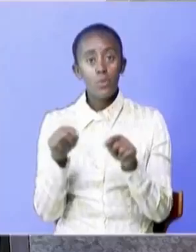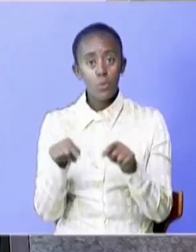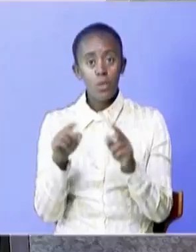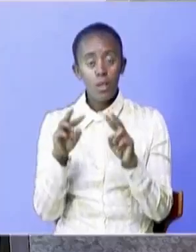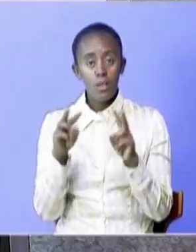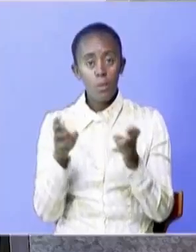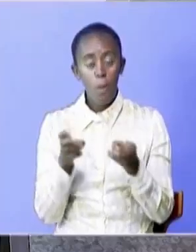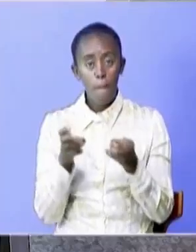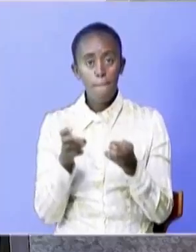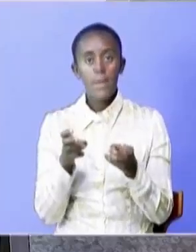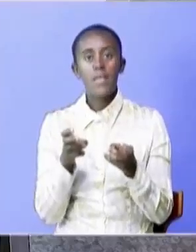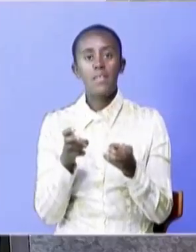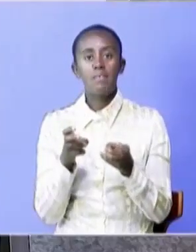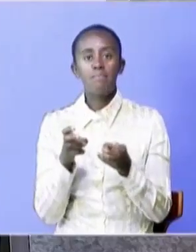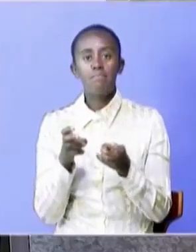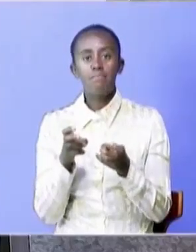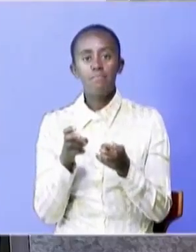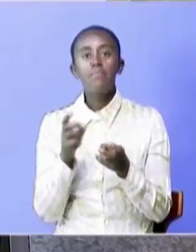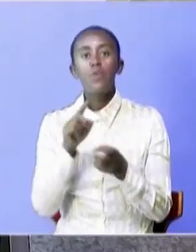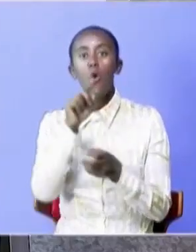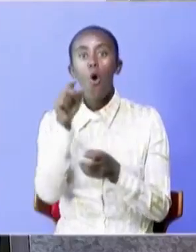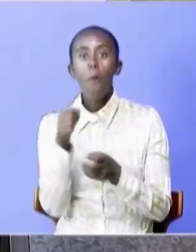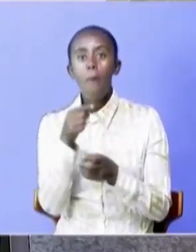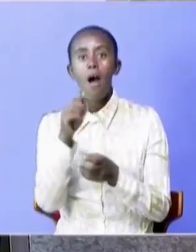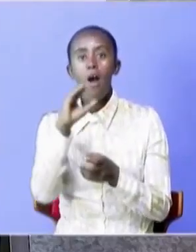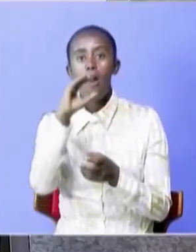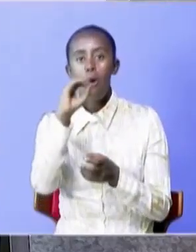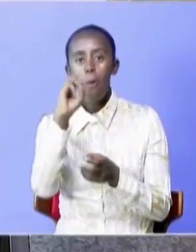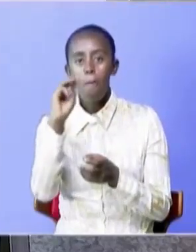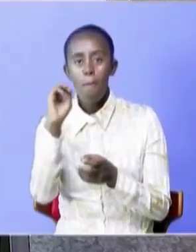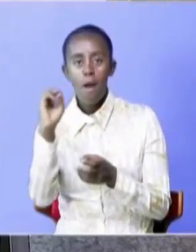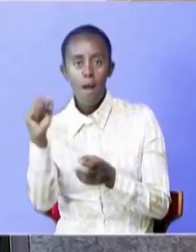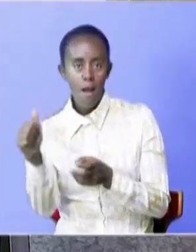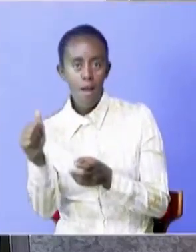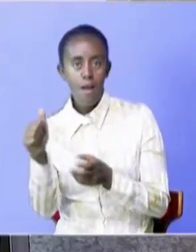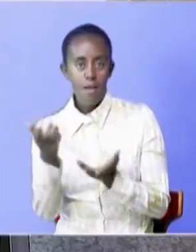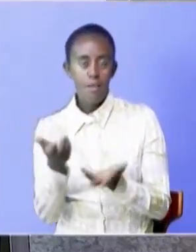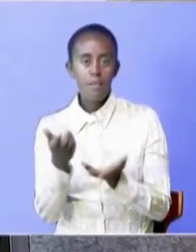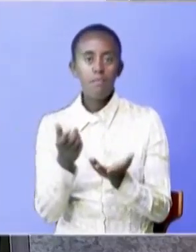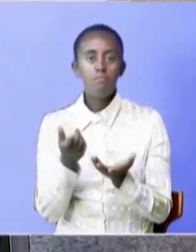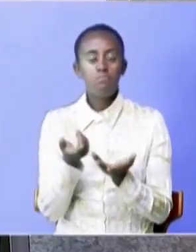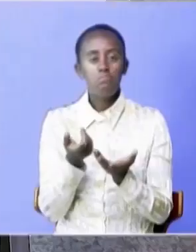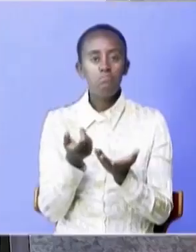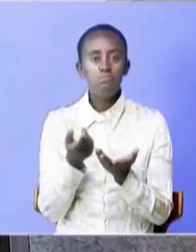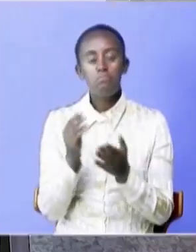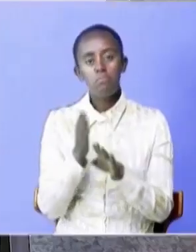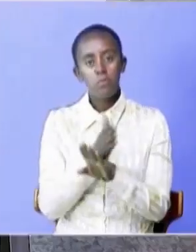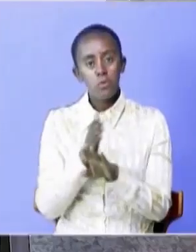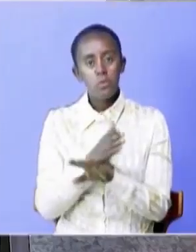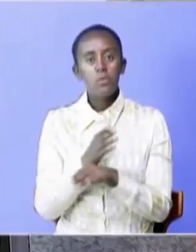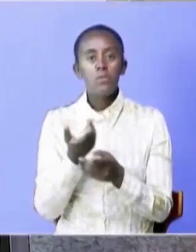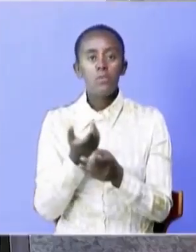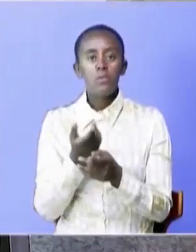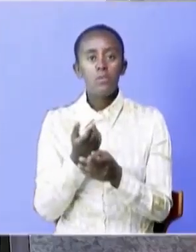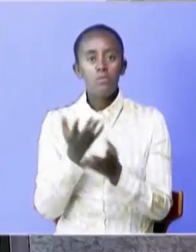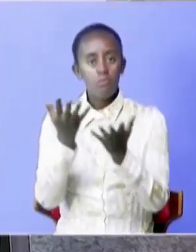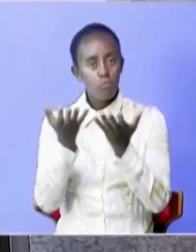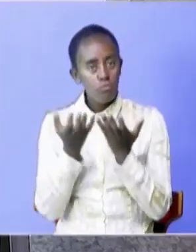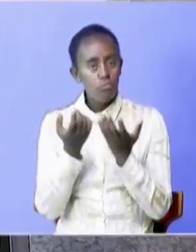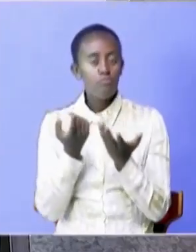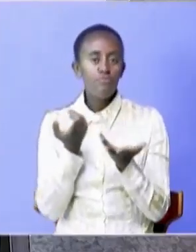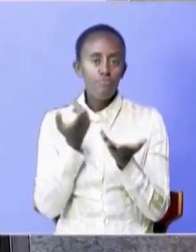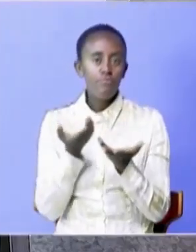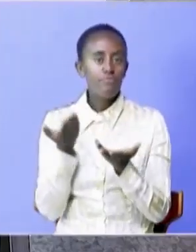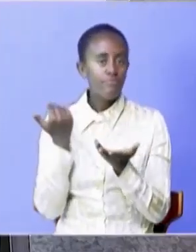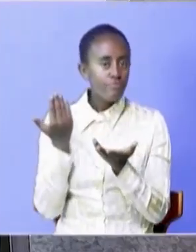Today's topic is comma, the punctuation comma. But before we talk about that, I want us to go to